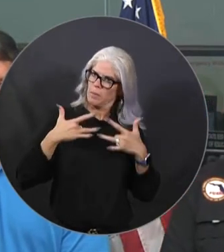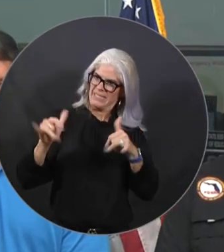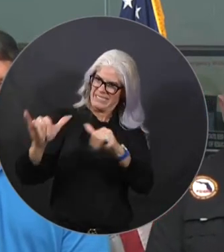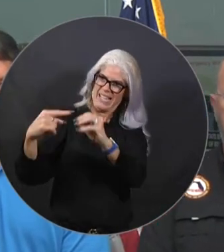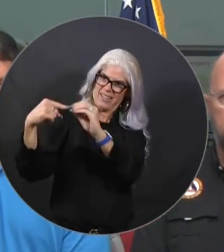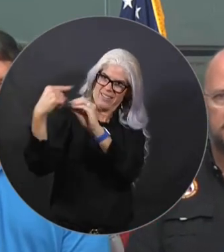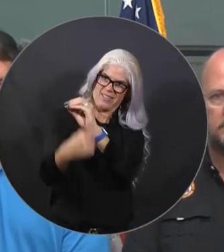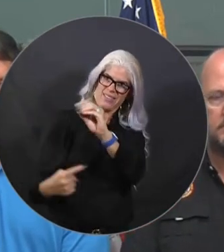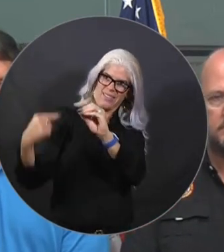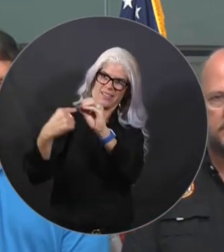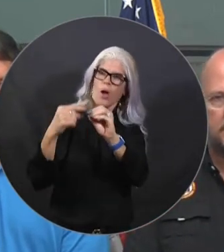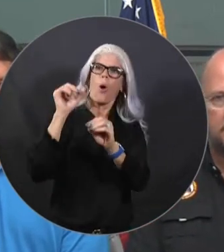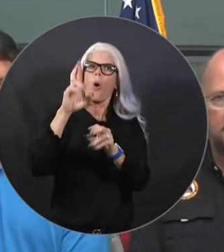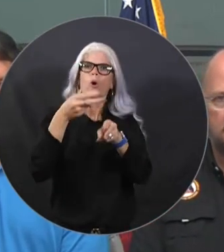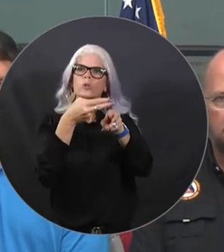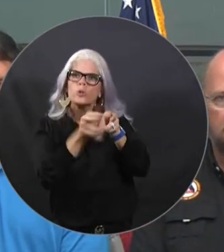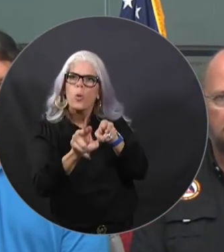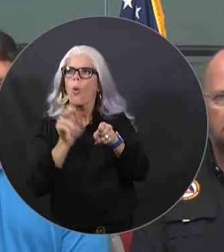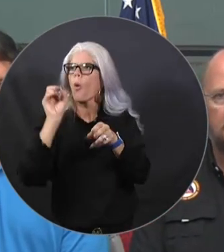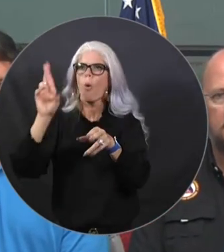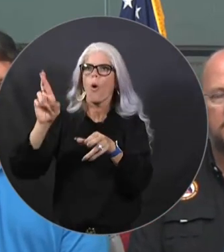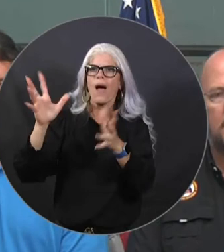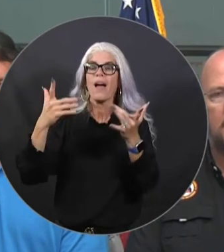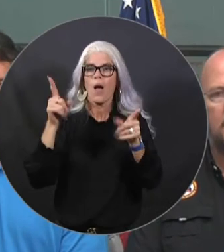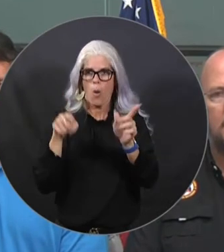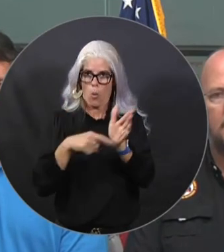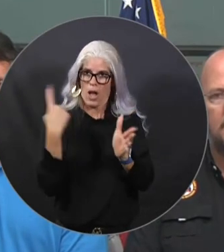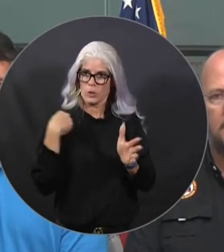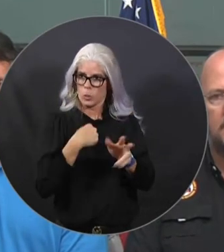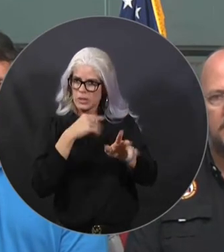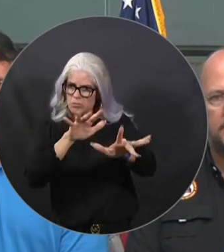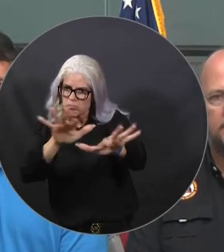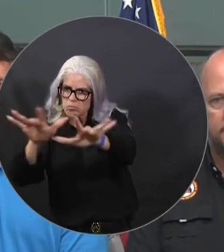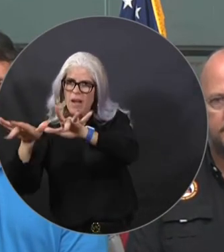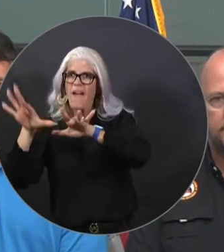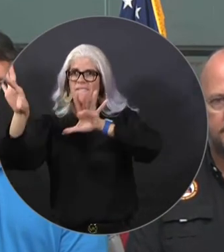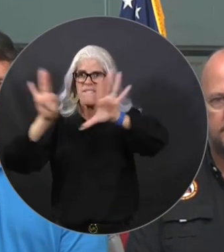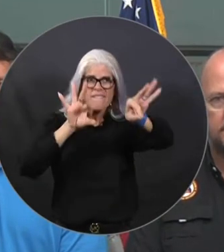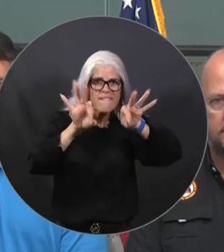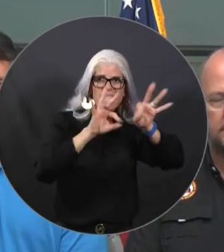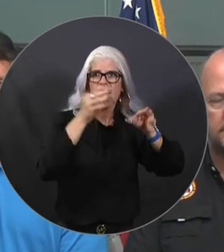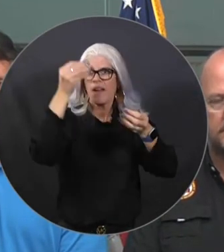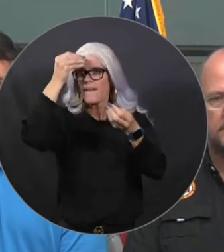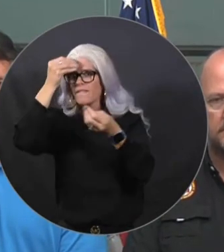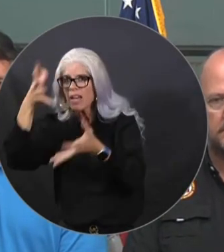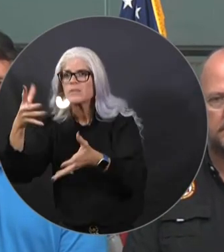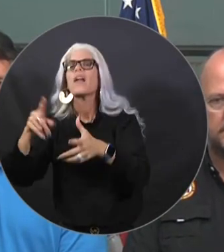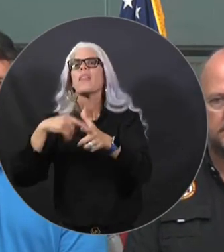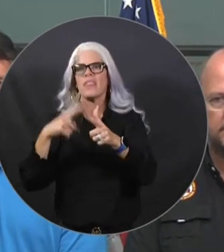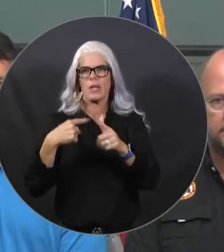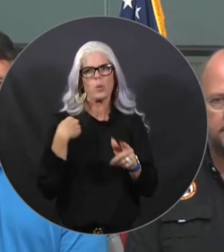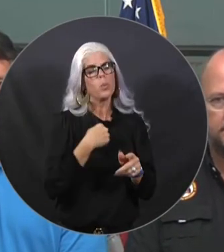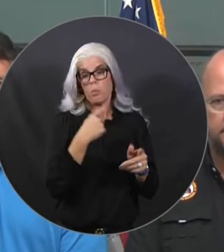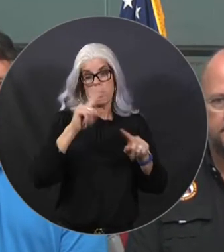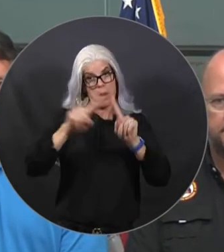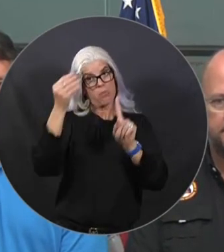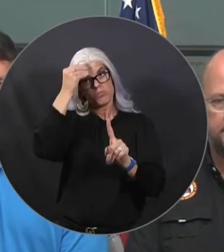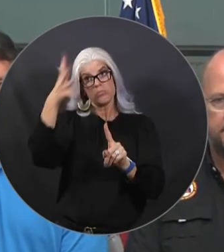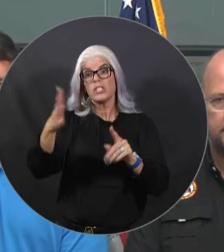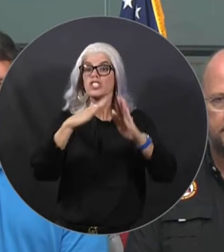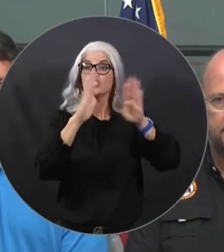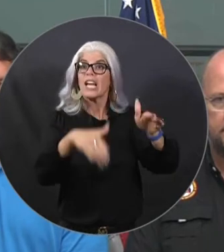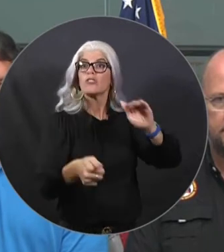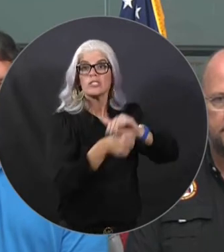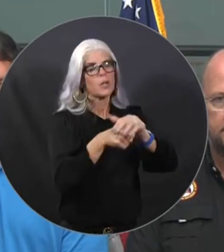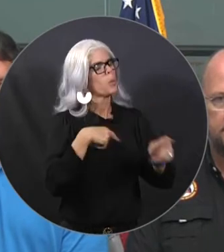out. As more people come forward, they are keeping the shelters open in Lee County in case people have been displaced and they need a